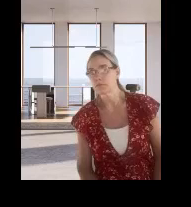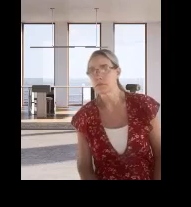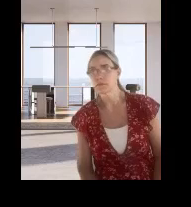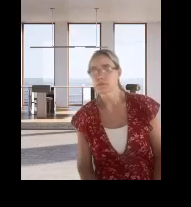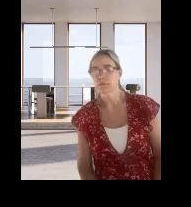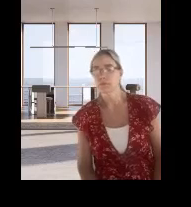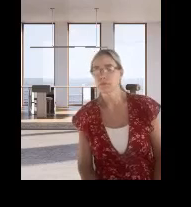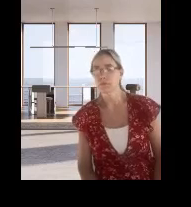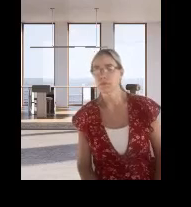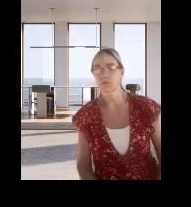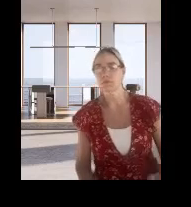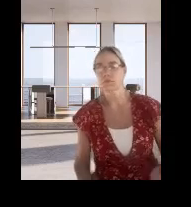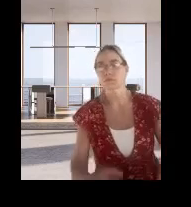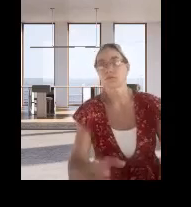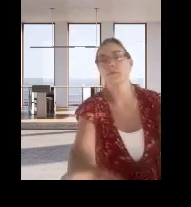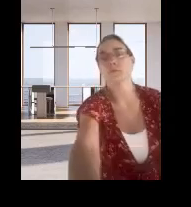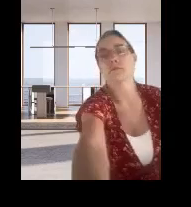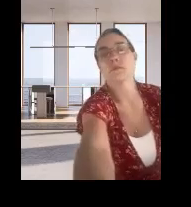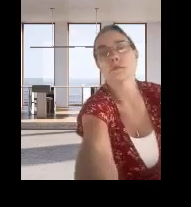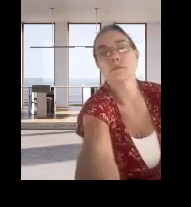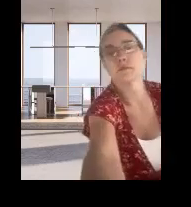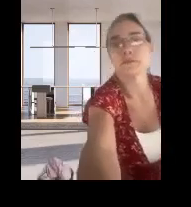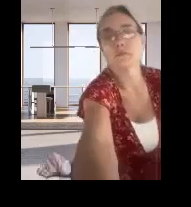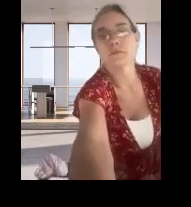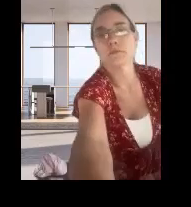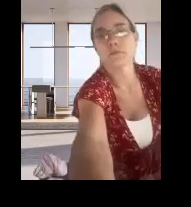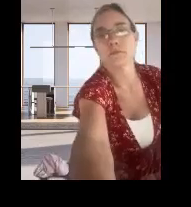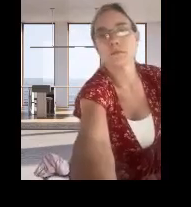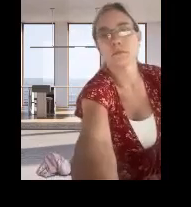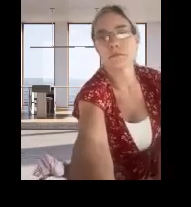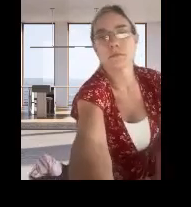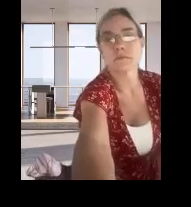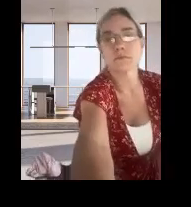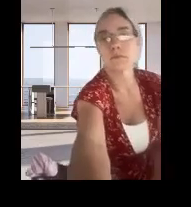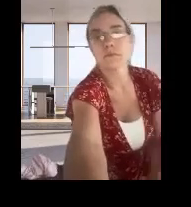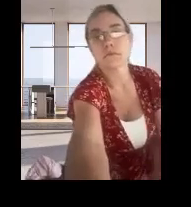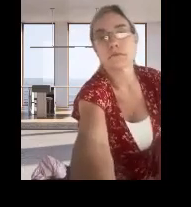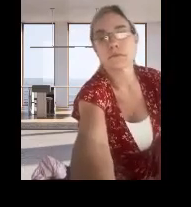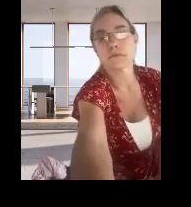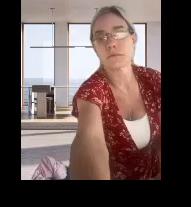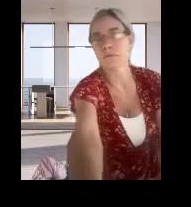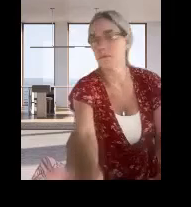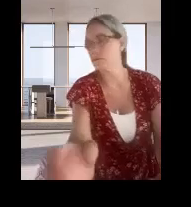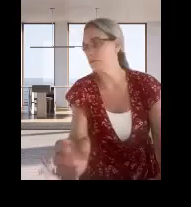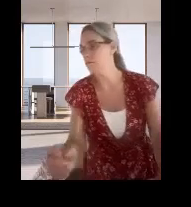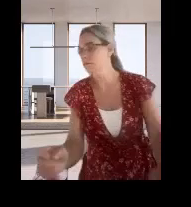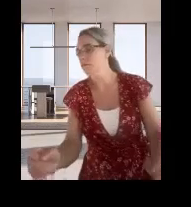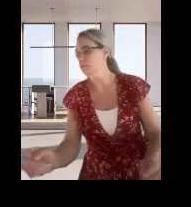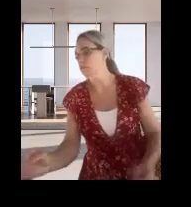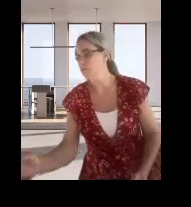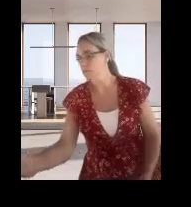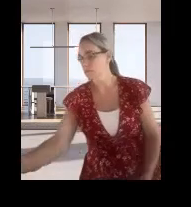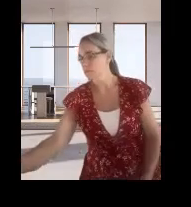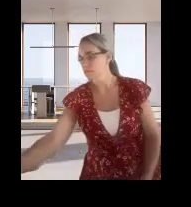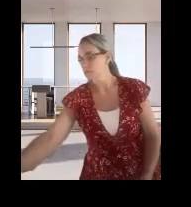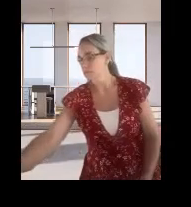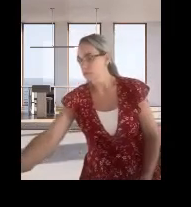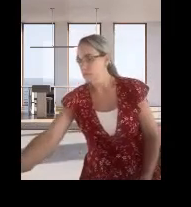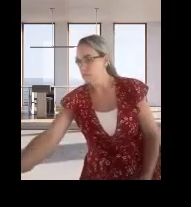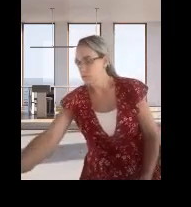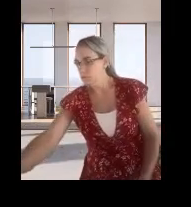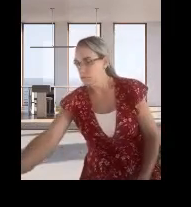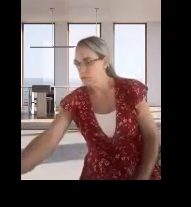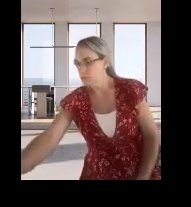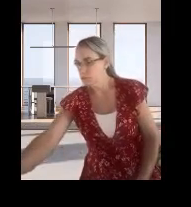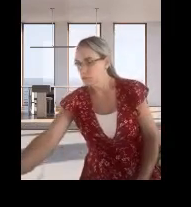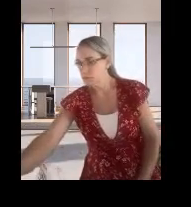in a way that as a board, we have to have those expenditures. That's good. I understand that now. I think we have to do